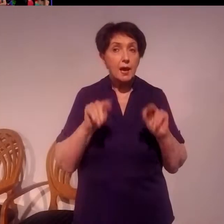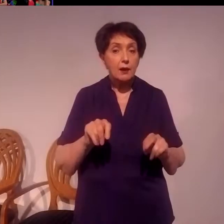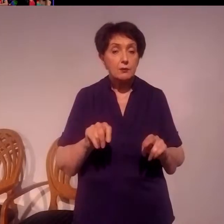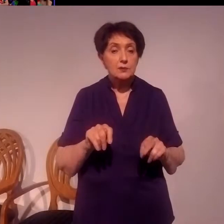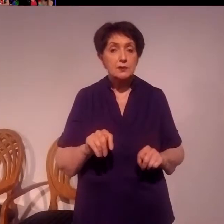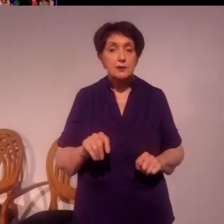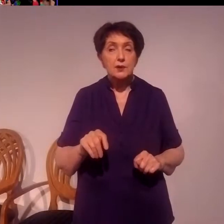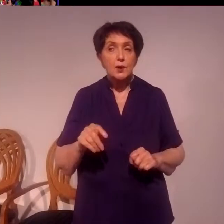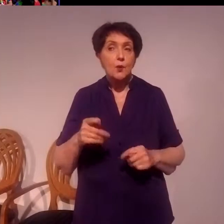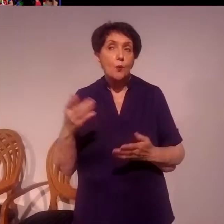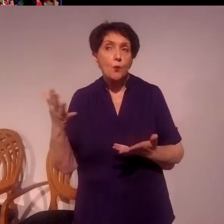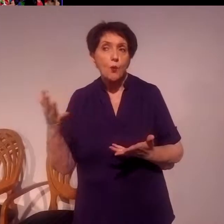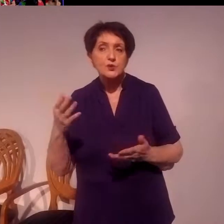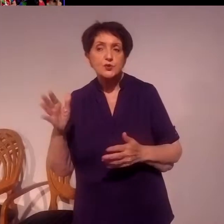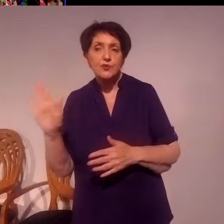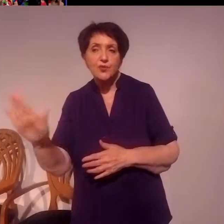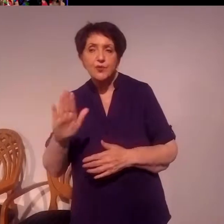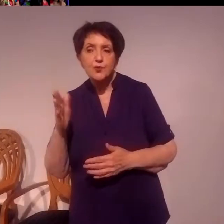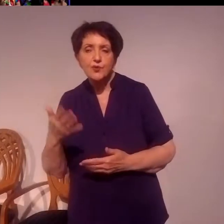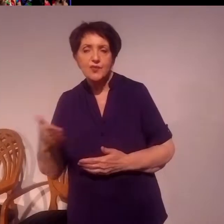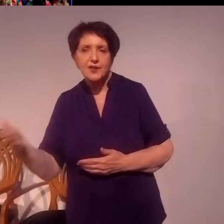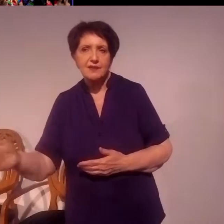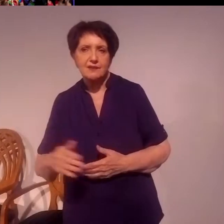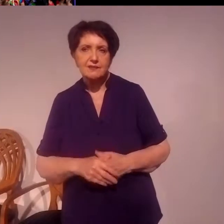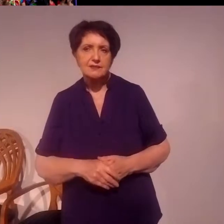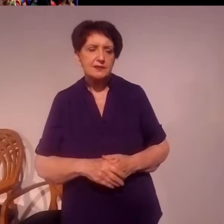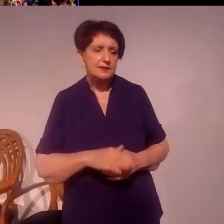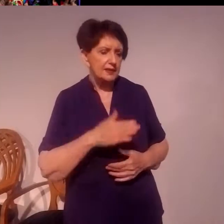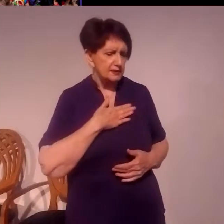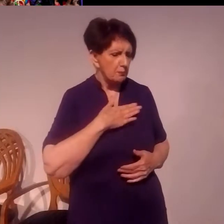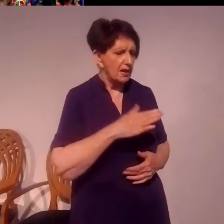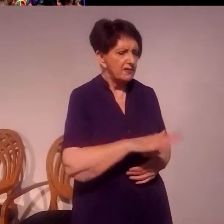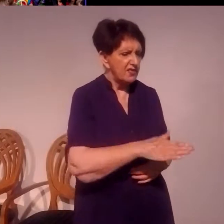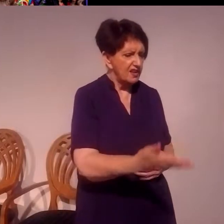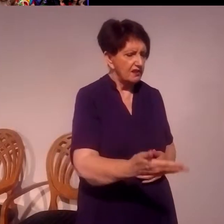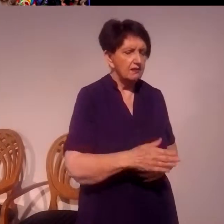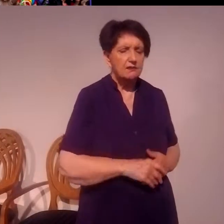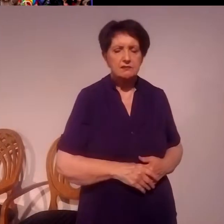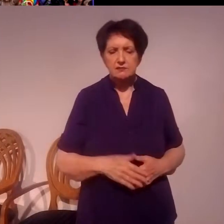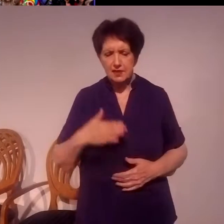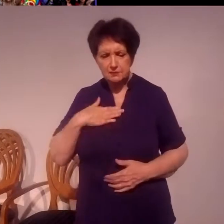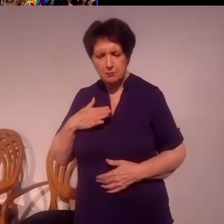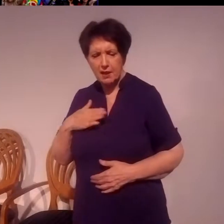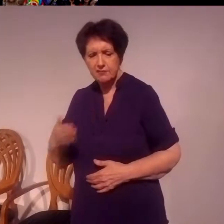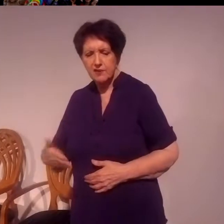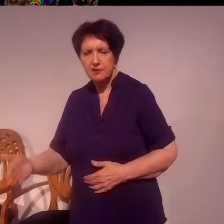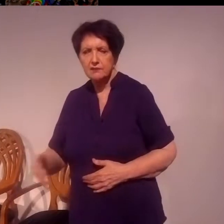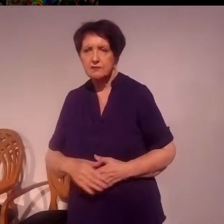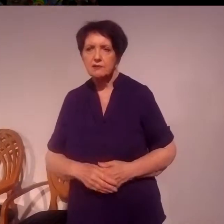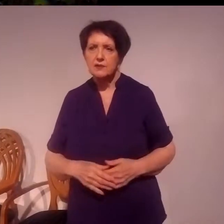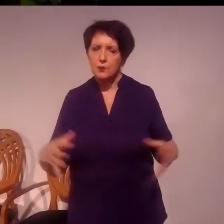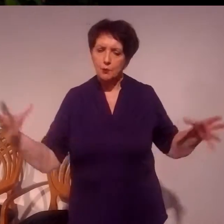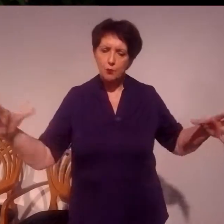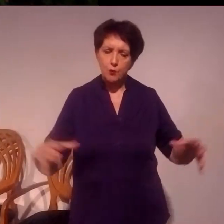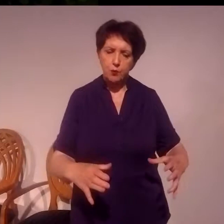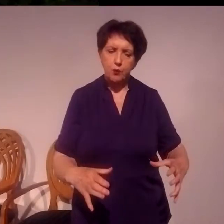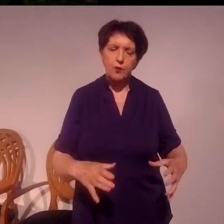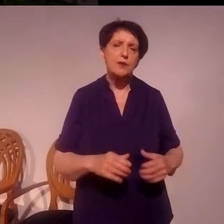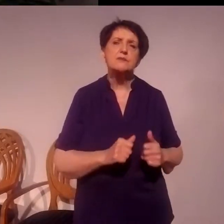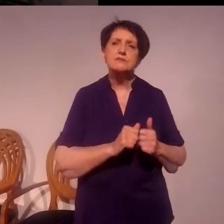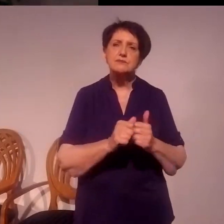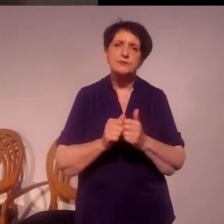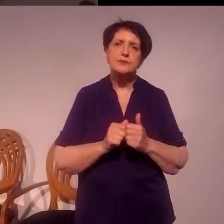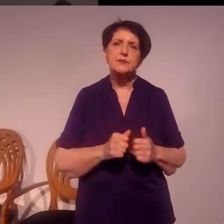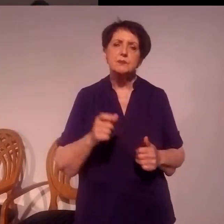thing, right? Well, that's my thing. Well, that's my thing. That's my thing. And we could get together. But we've